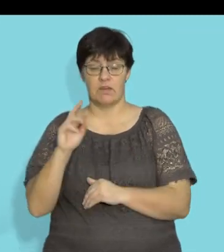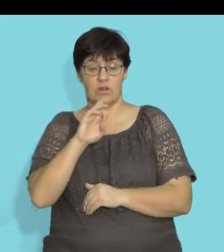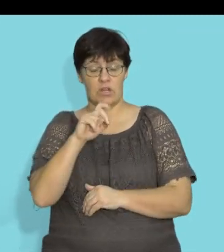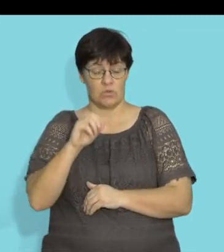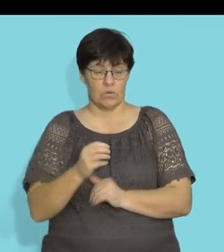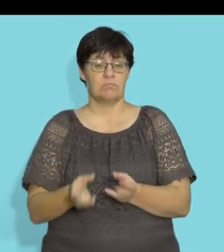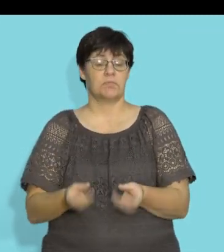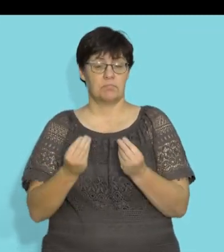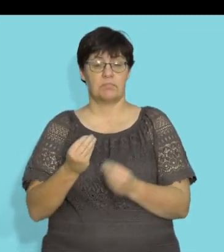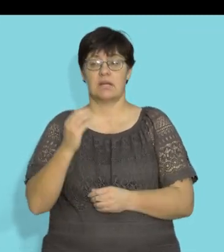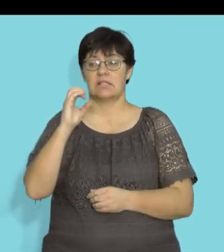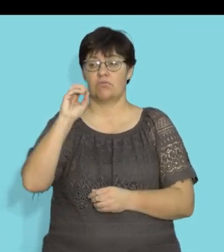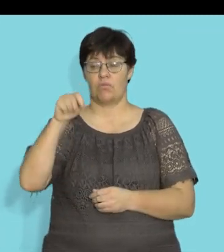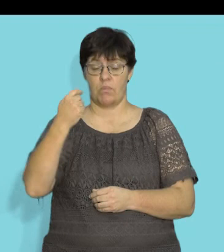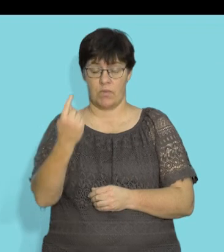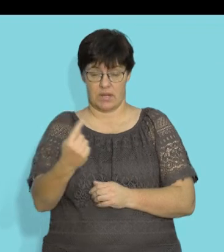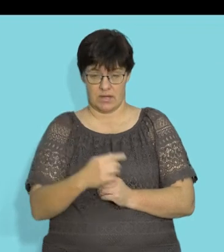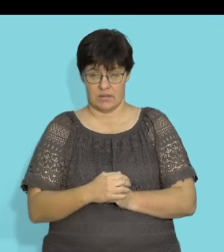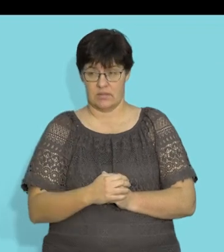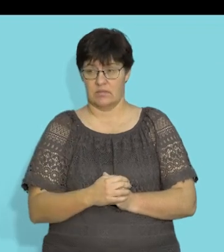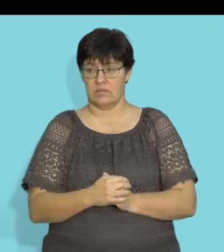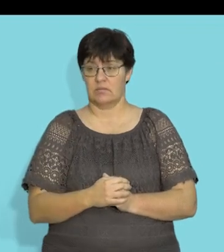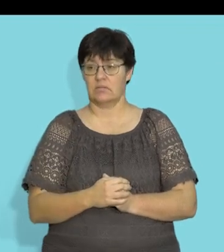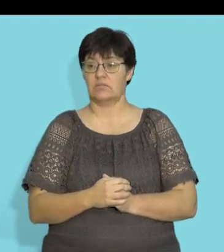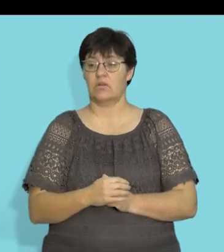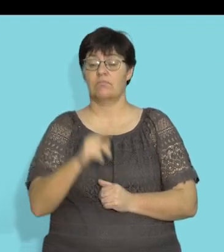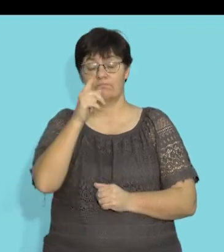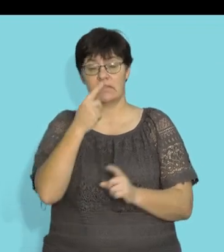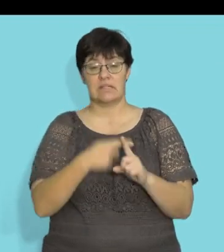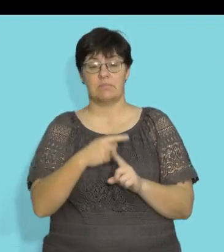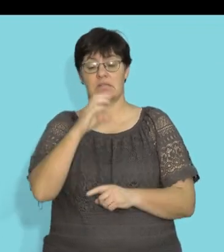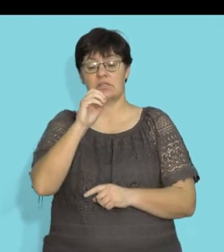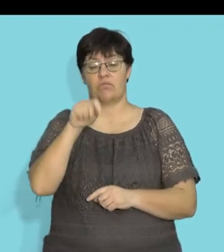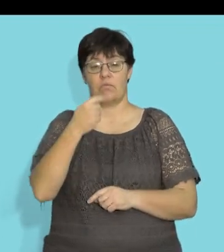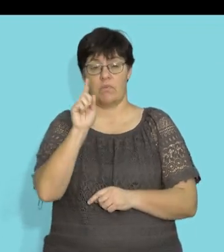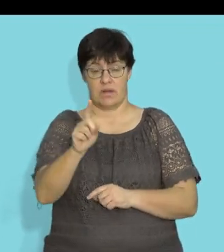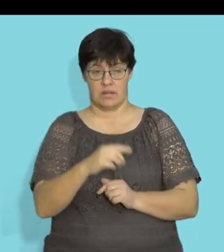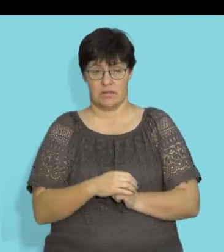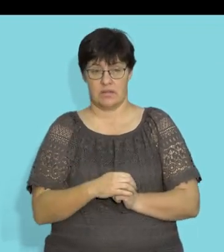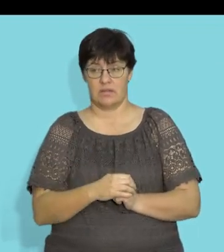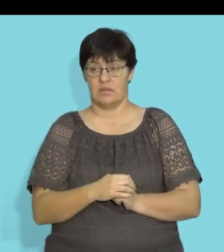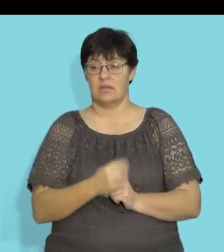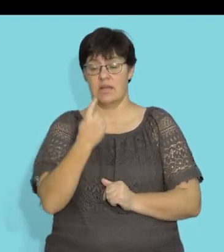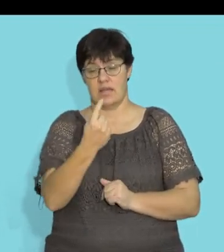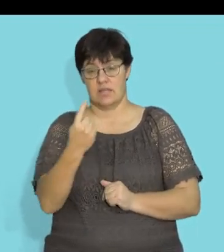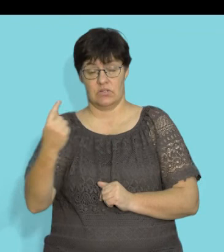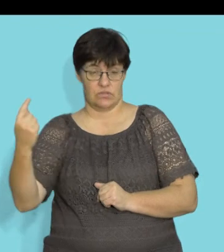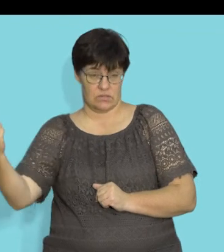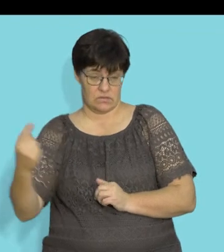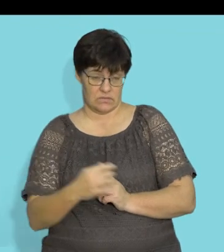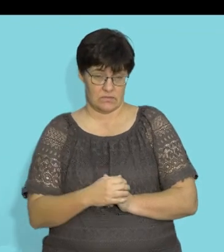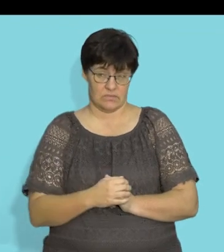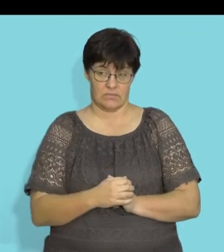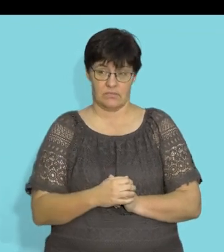of 0,1. So I can see that I multiply by 0,1 each